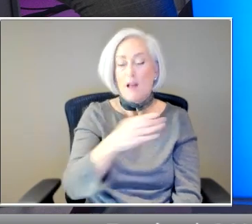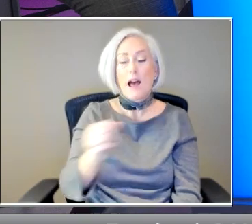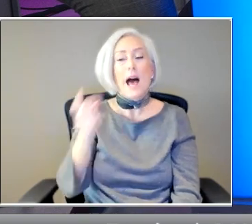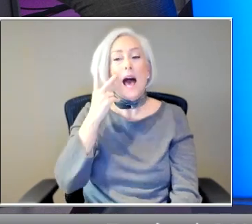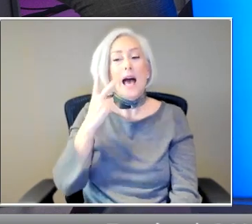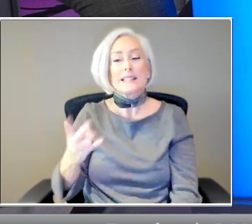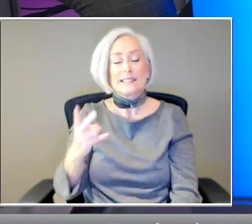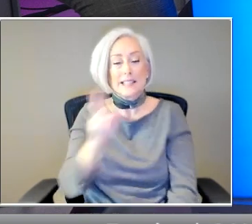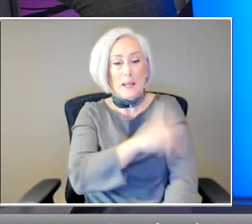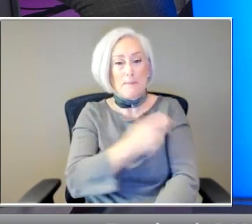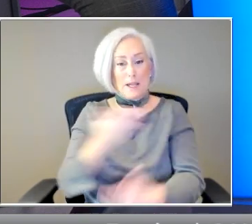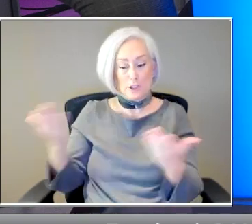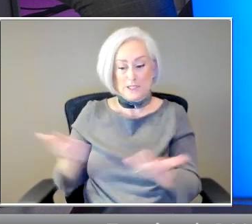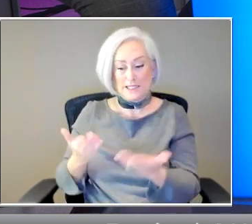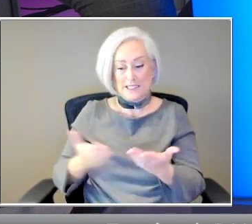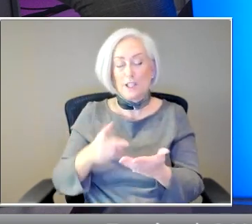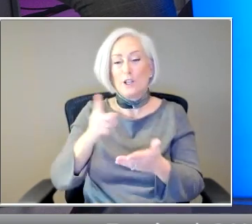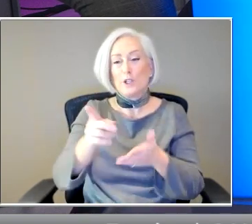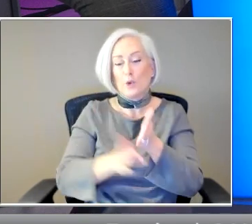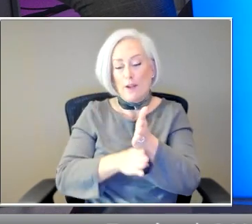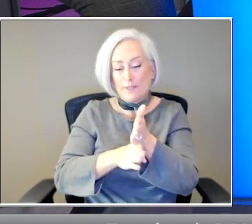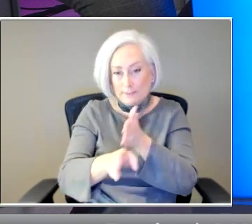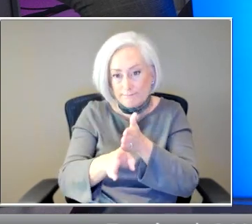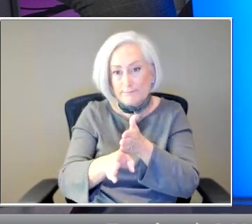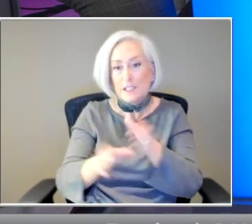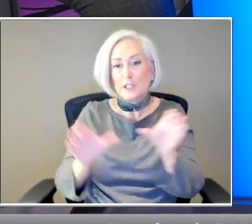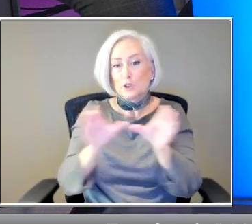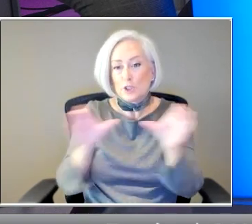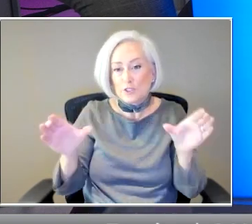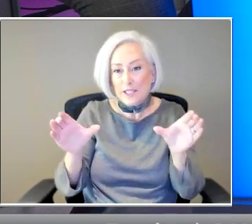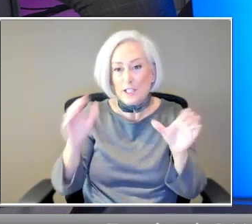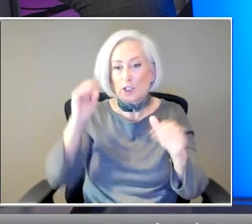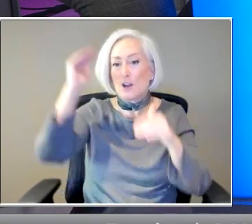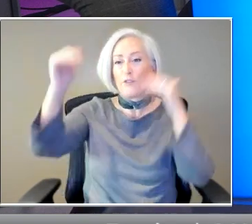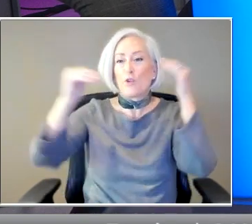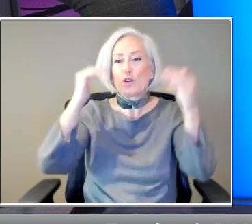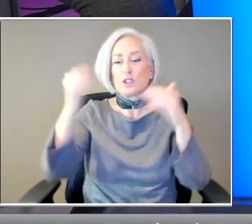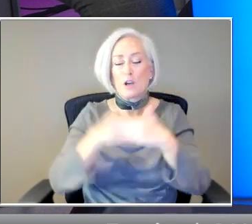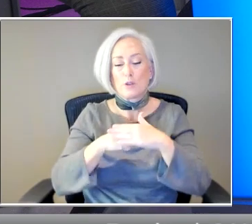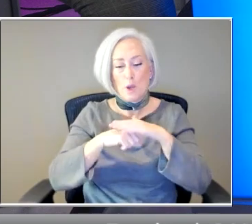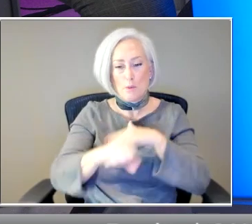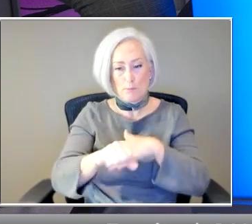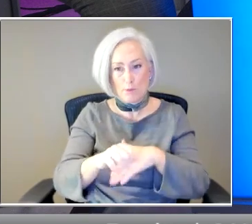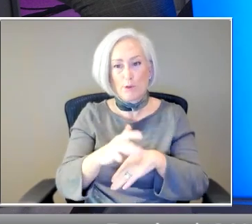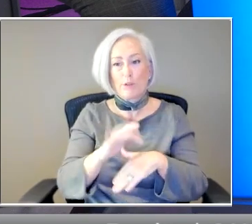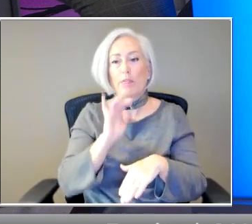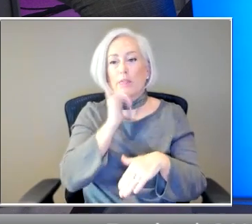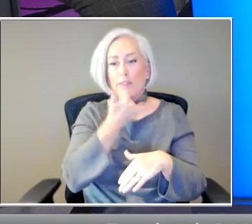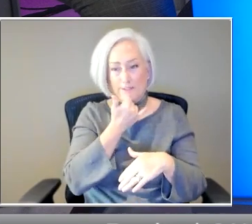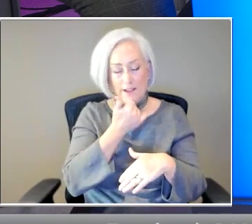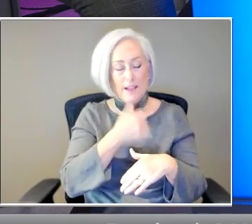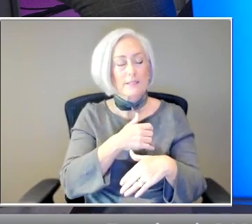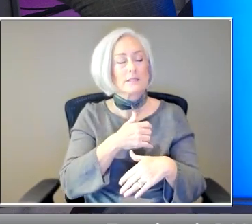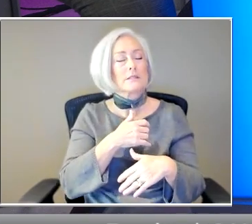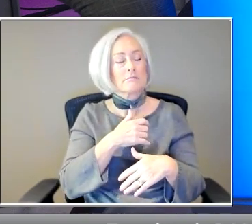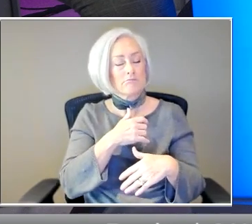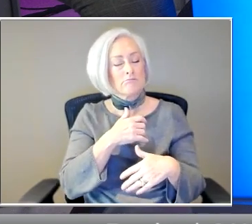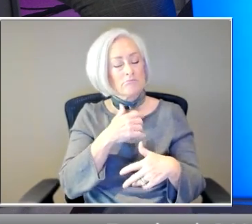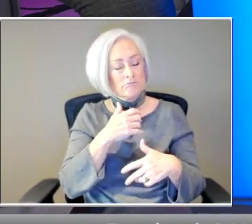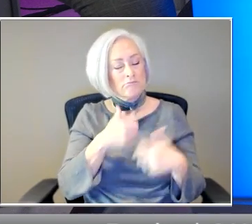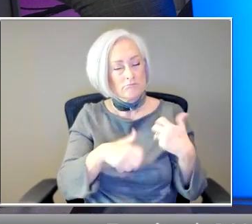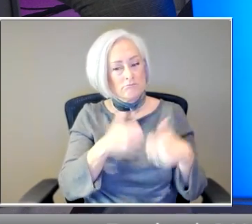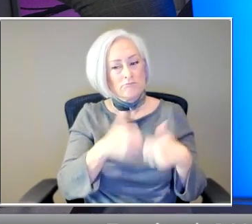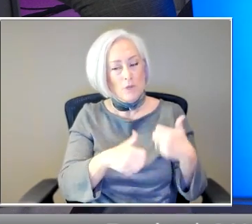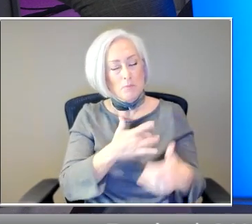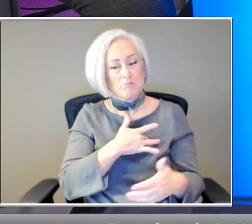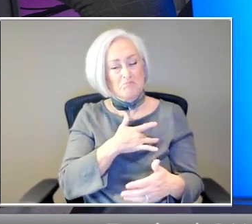have a sub-certification in adult congenital heart disease. The process with Children's Mercy and the University of Kansas Health System